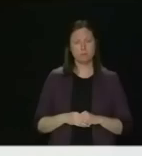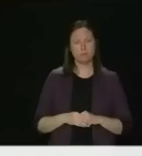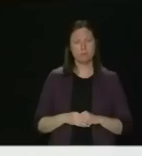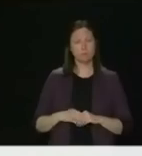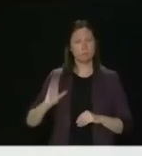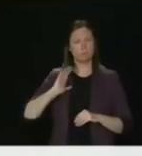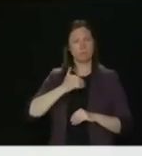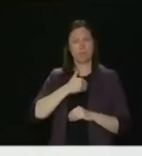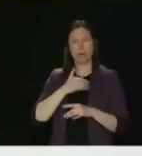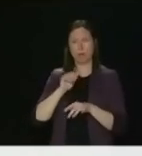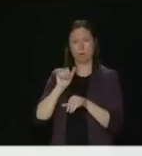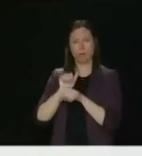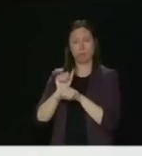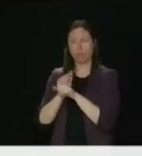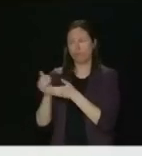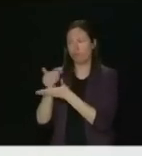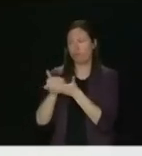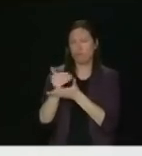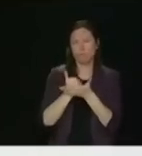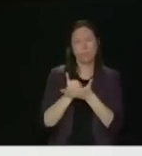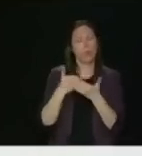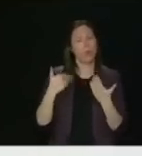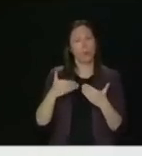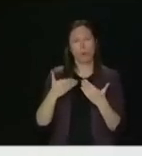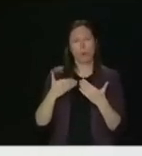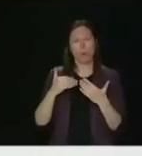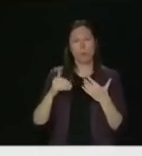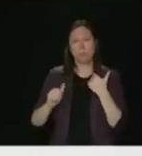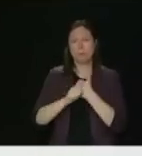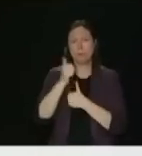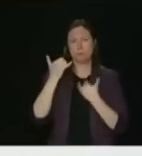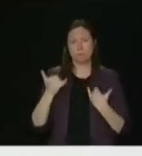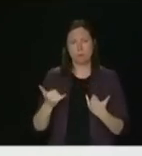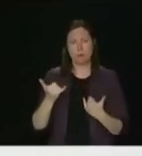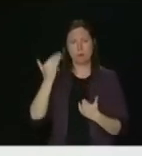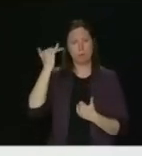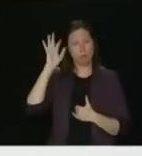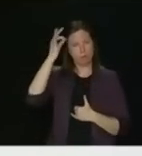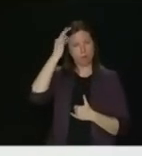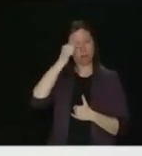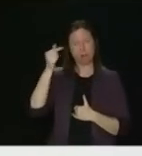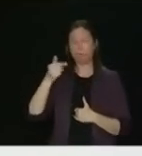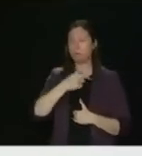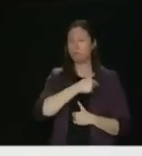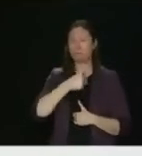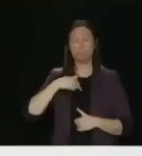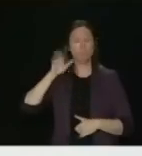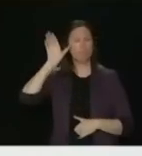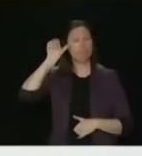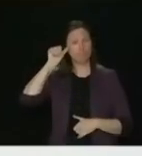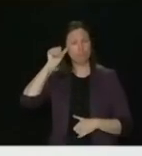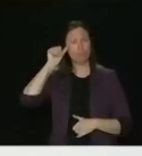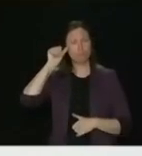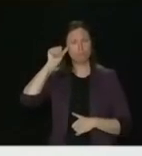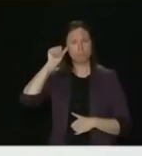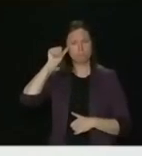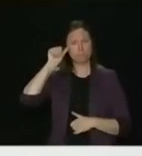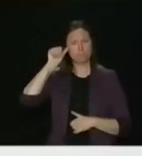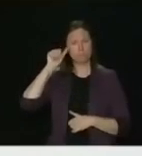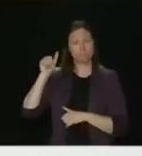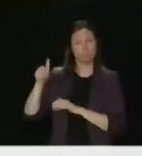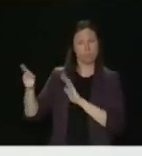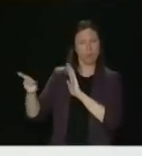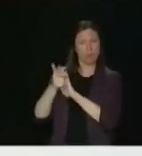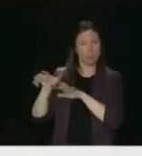our livelihoods are in danger. That is why our government is acting. We are resolute and determined. These